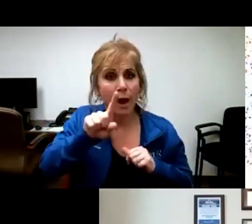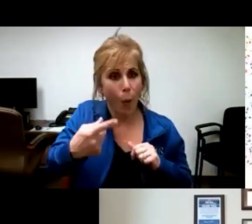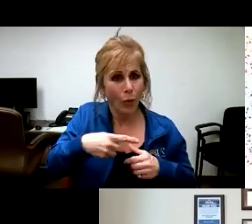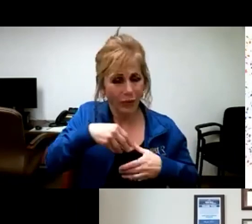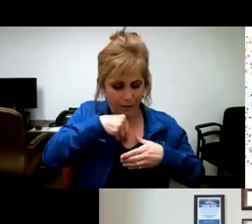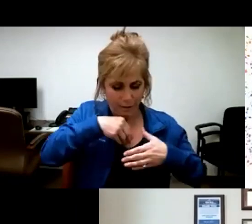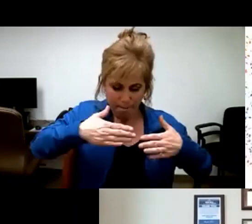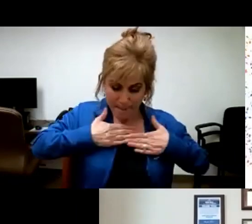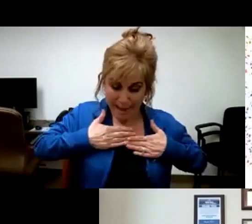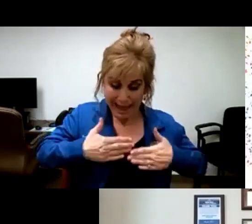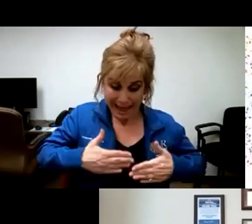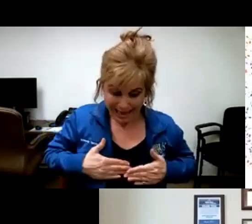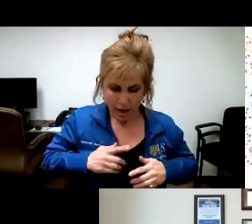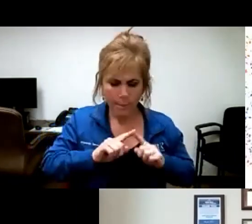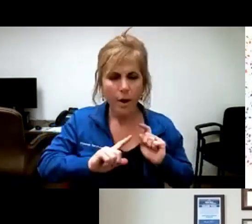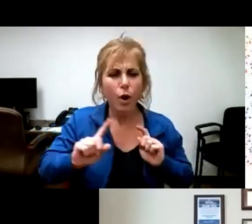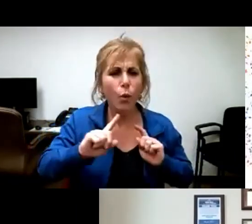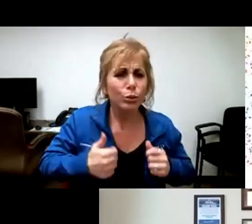system matters too.